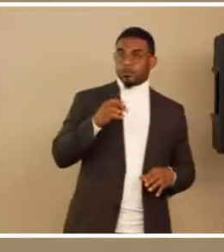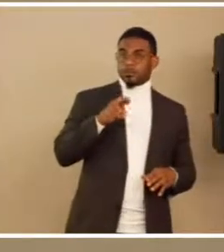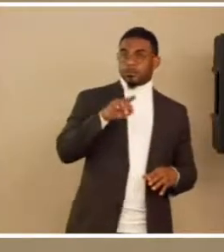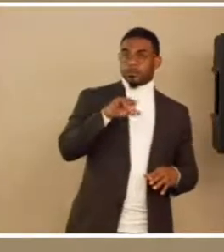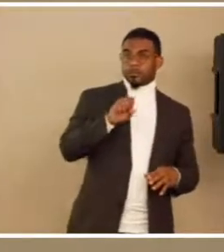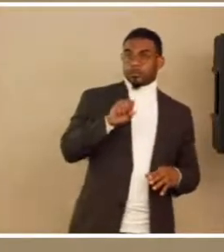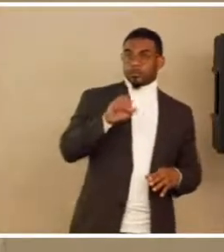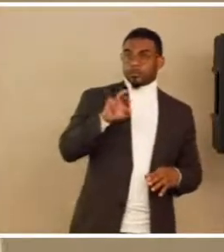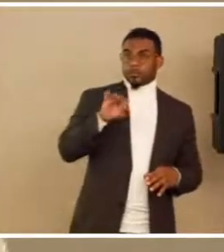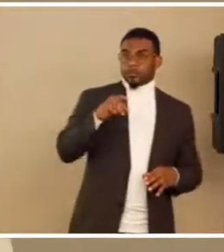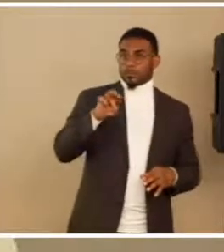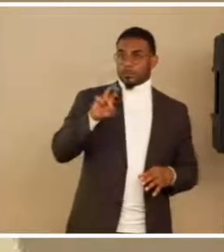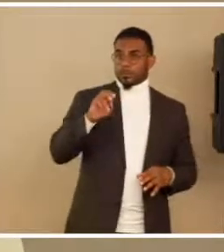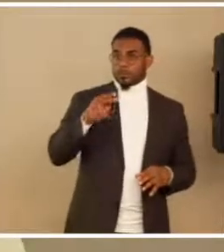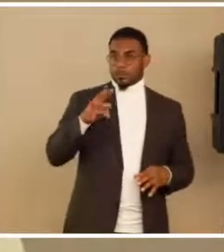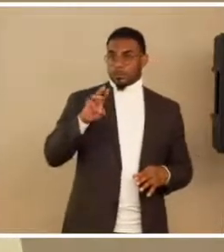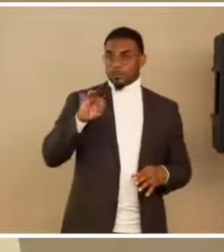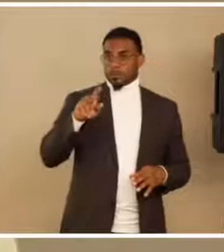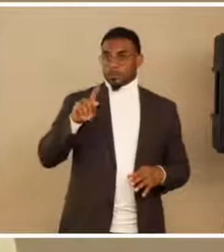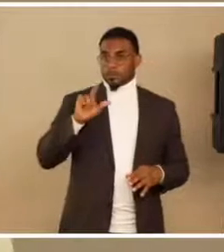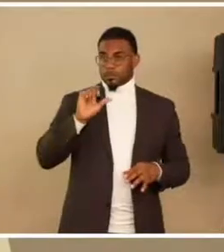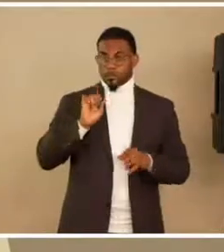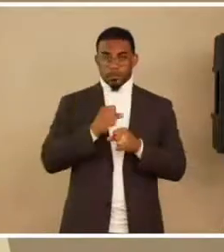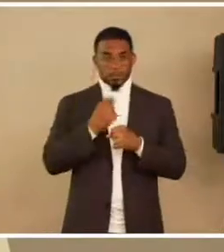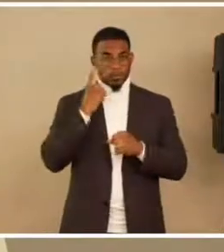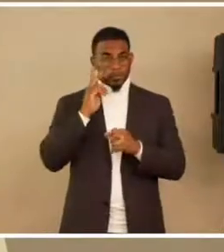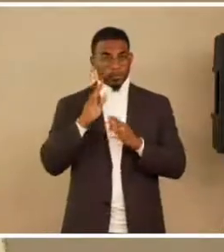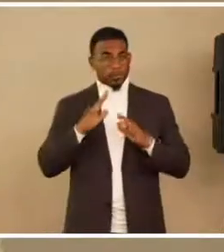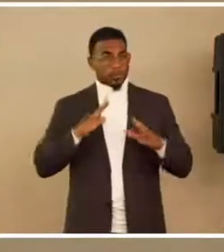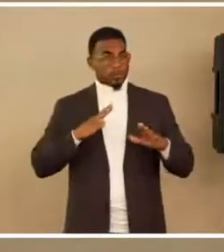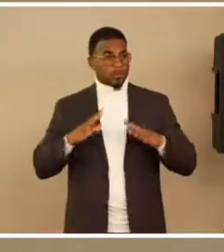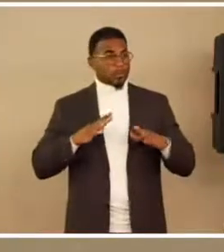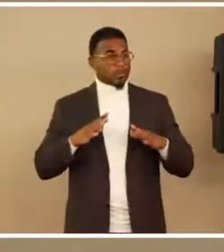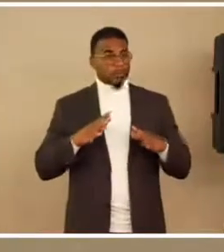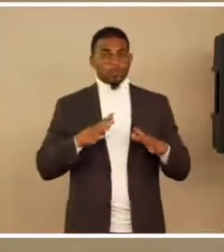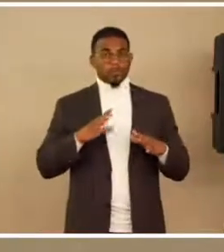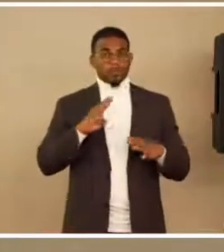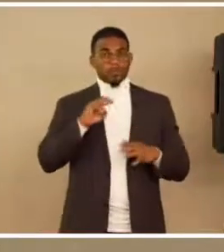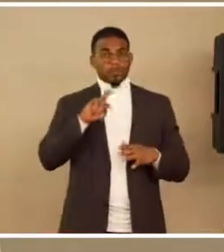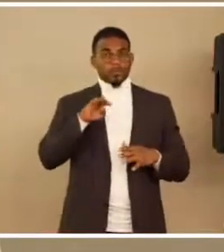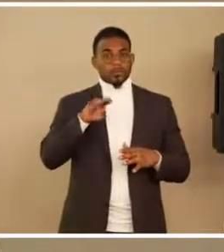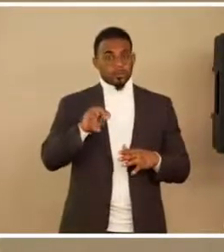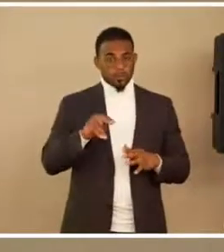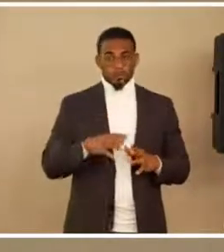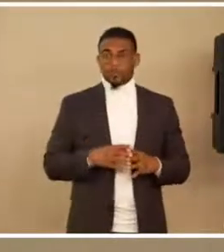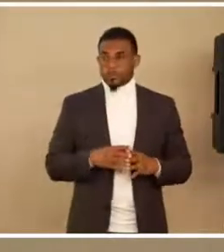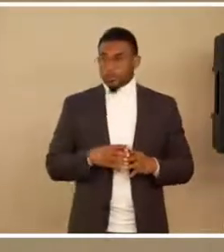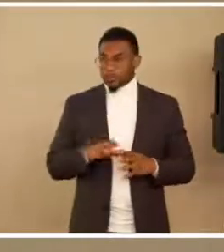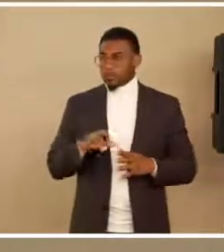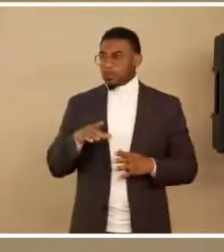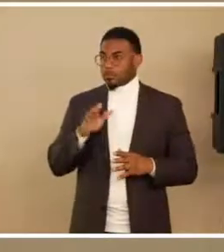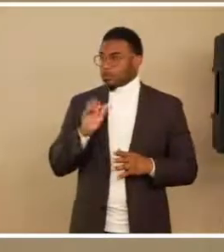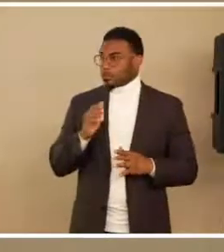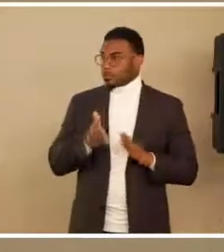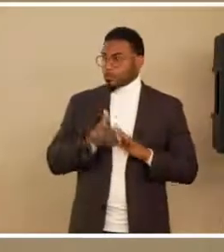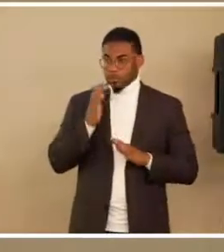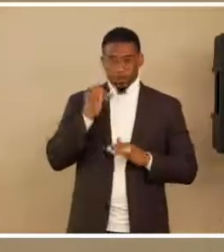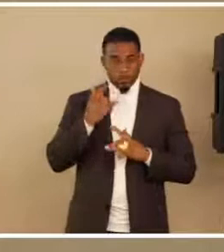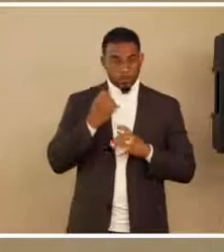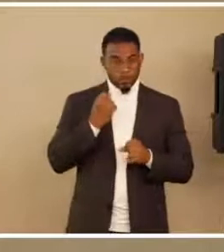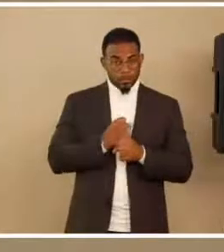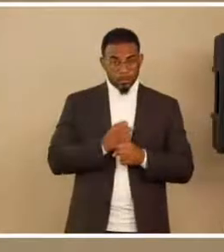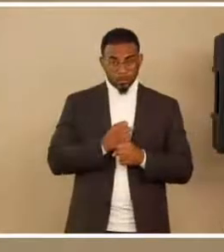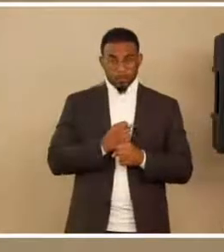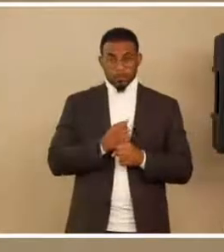Charles Randolph Wright. He is the composer of the Broadway musical Motown that ran for several